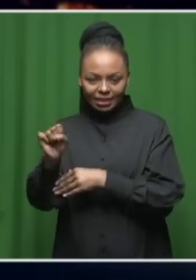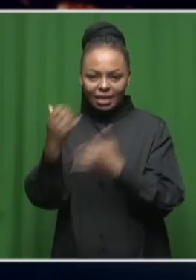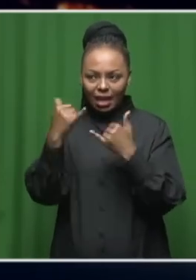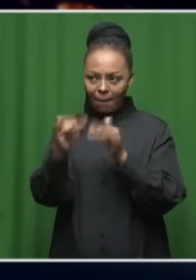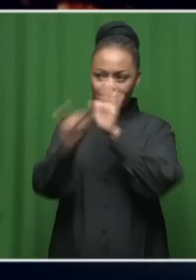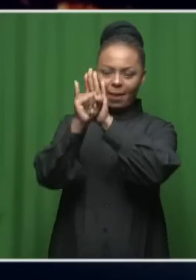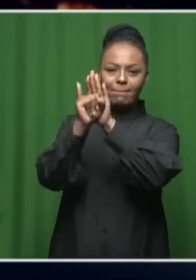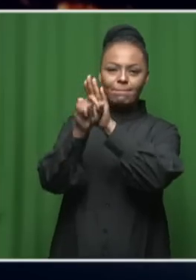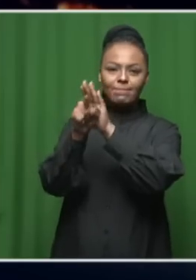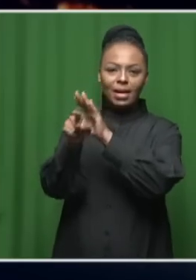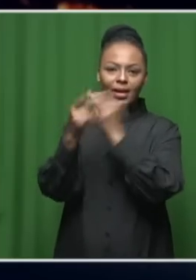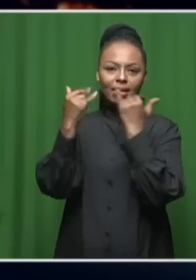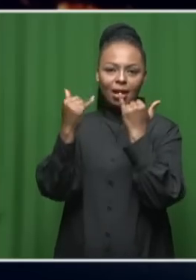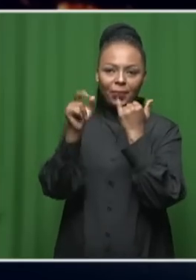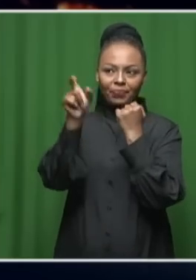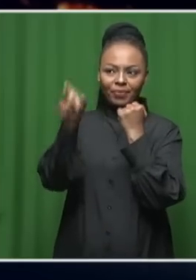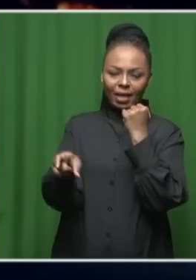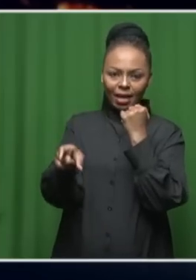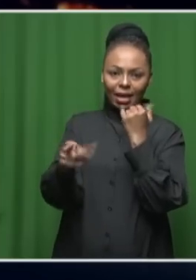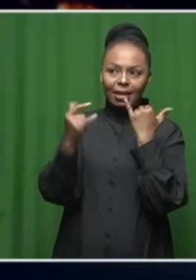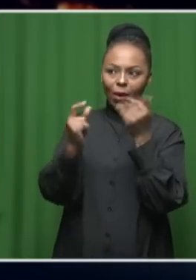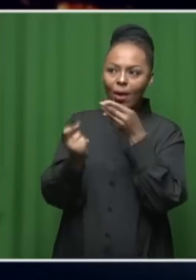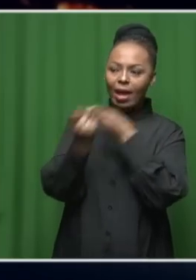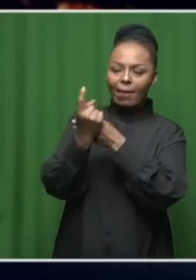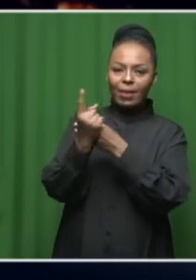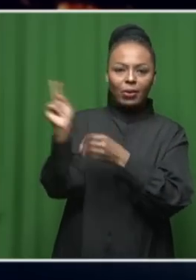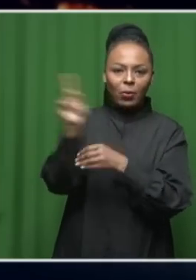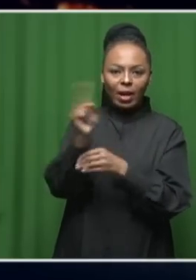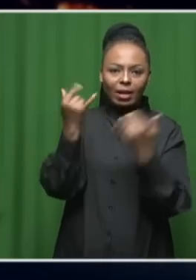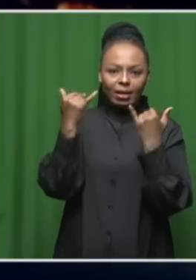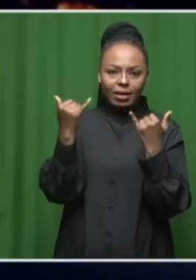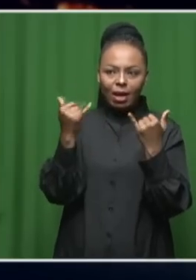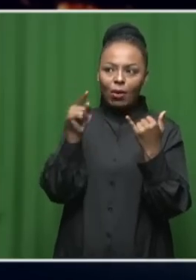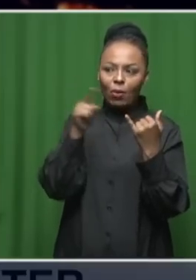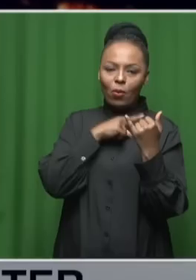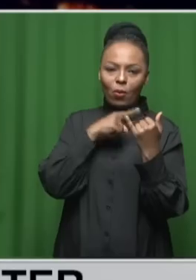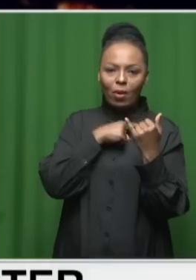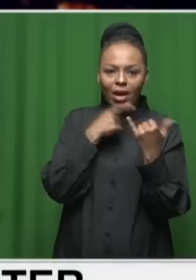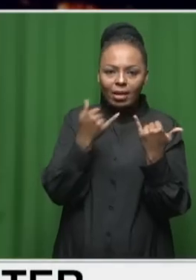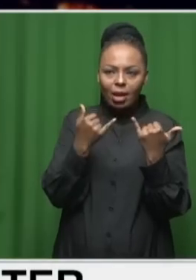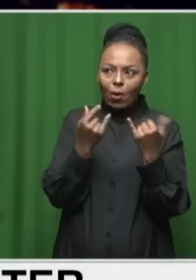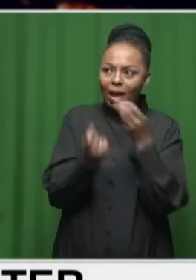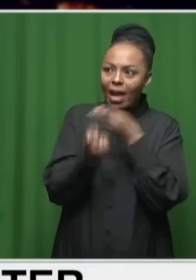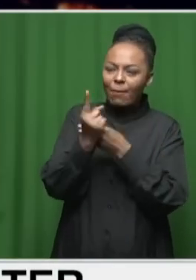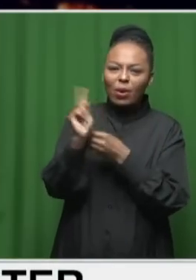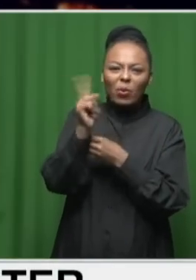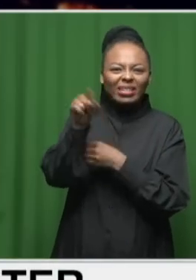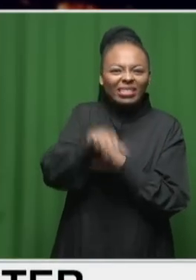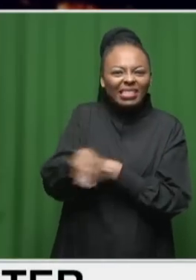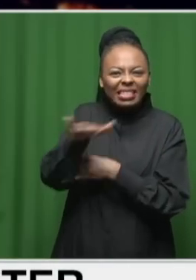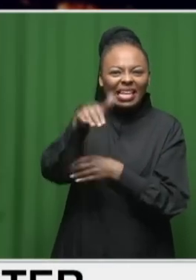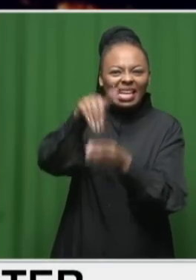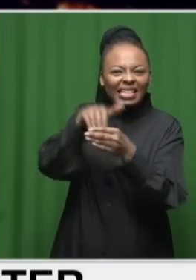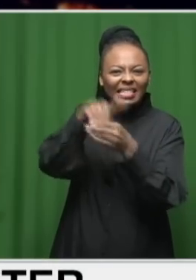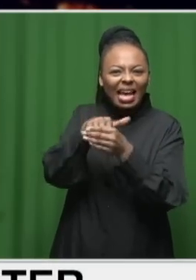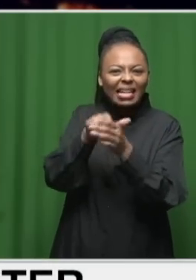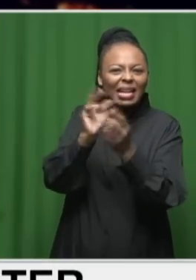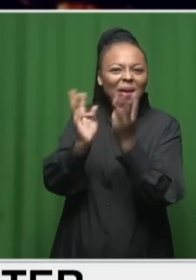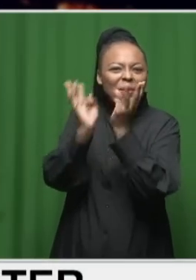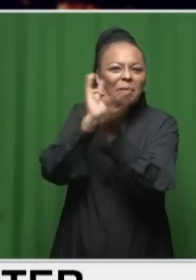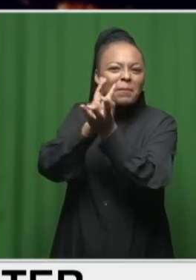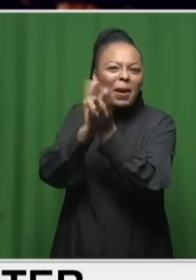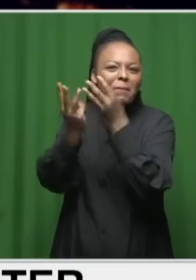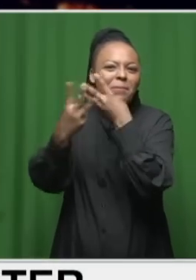spotlight. Now, looking at what's happened and what goes on in prisons, generally speaking, many more questions have been raised